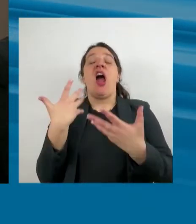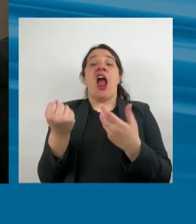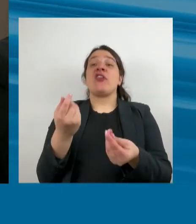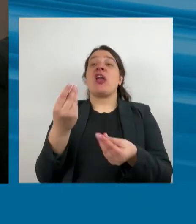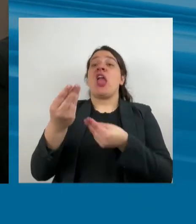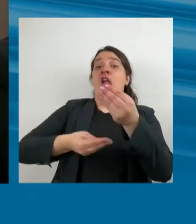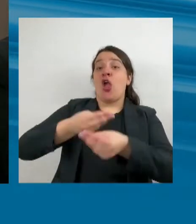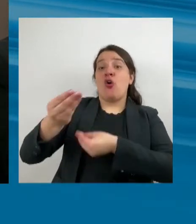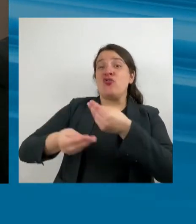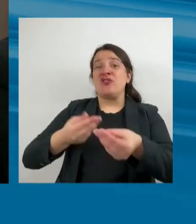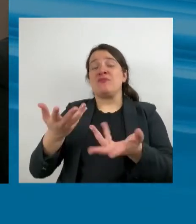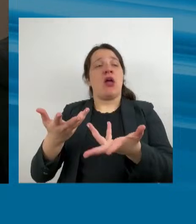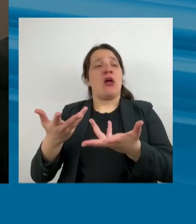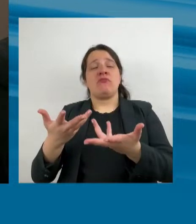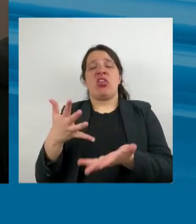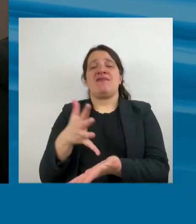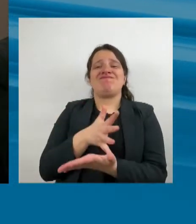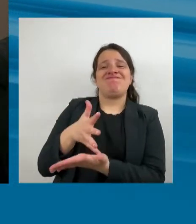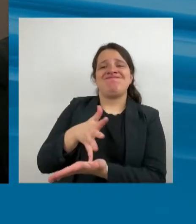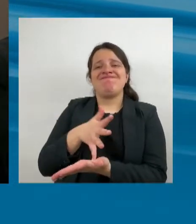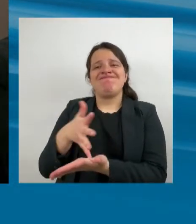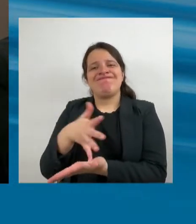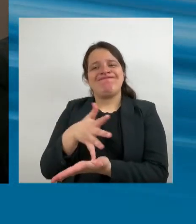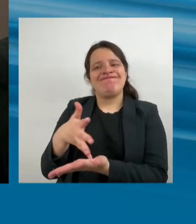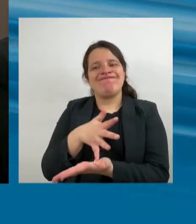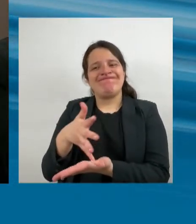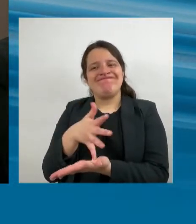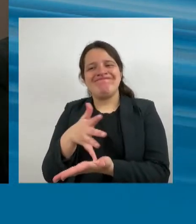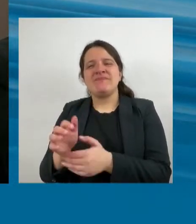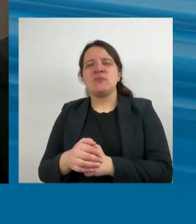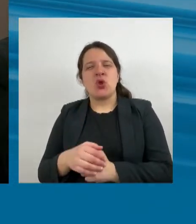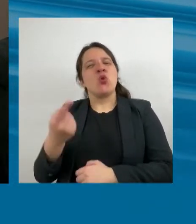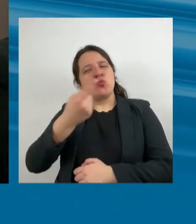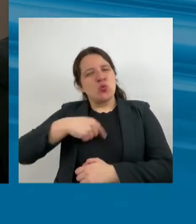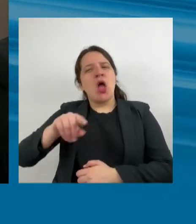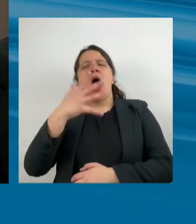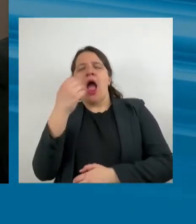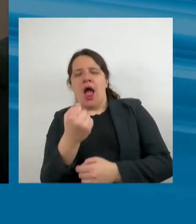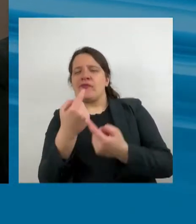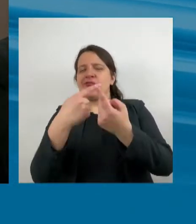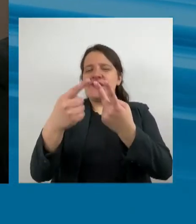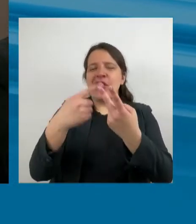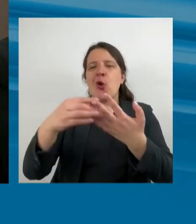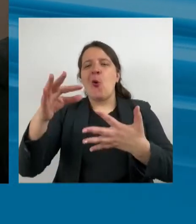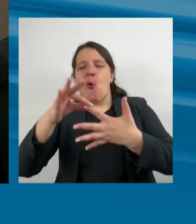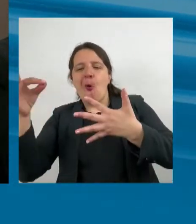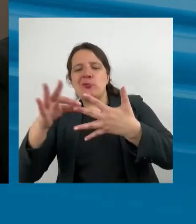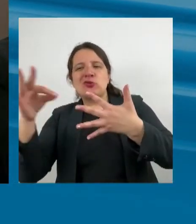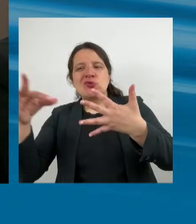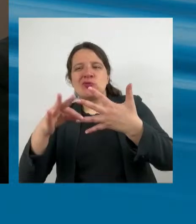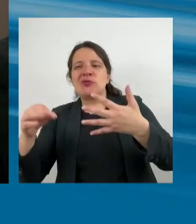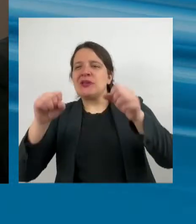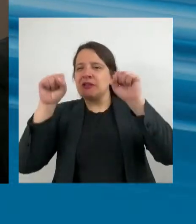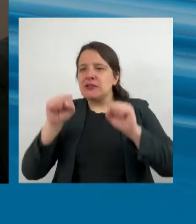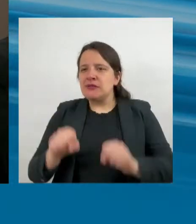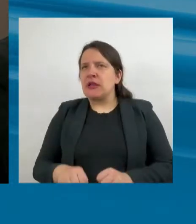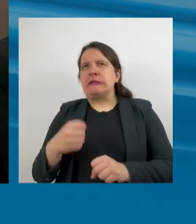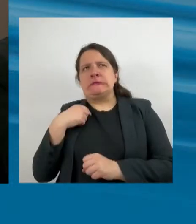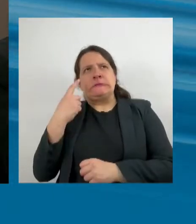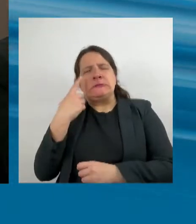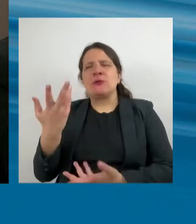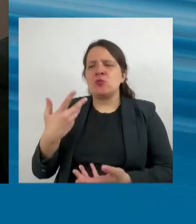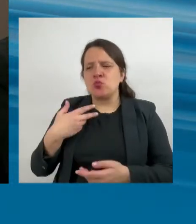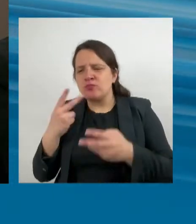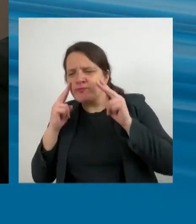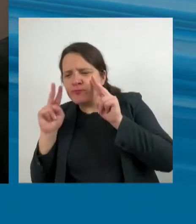have a narrow band of policy options to really address the pressing but legitimate needs of our region.